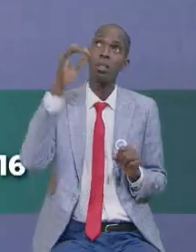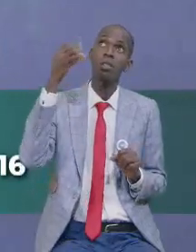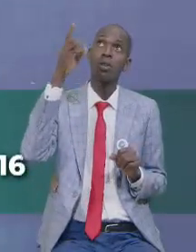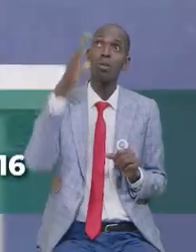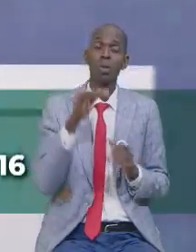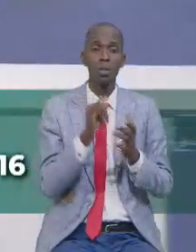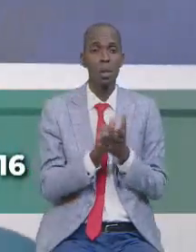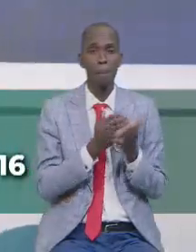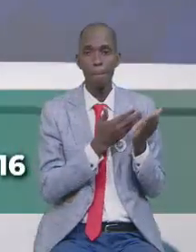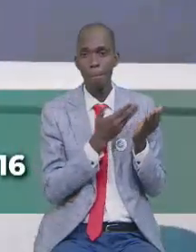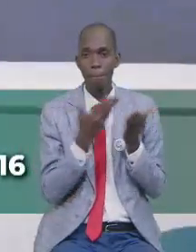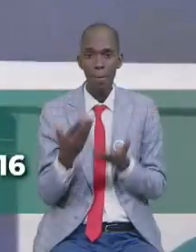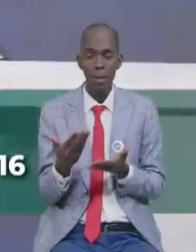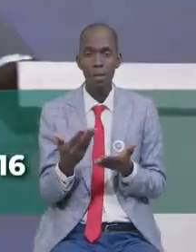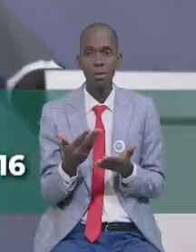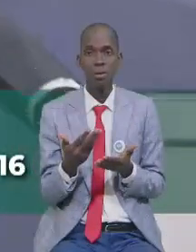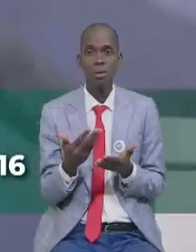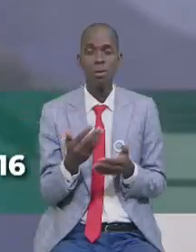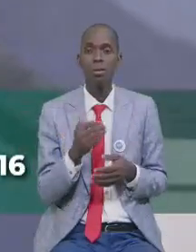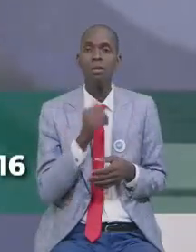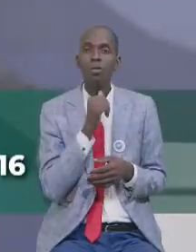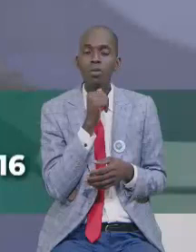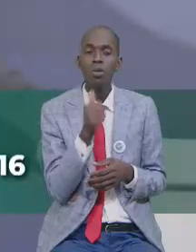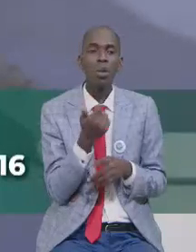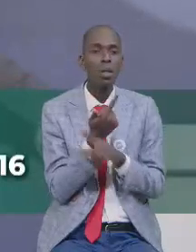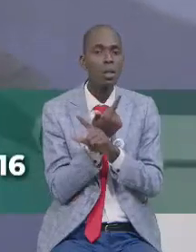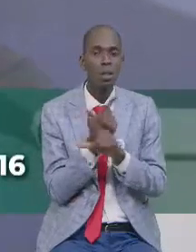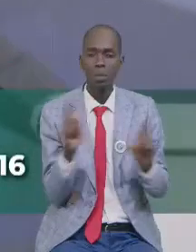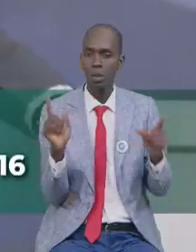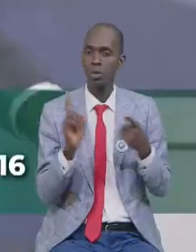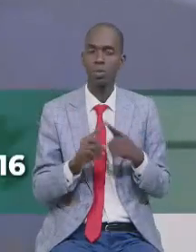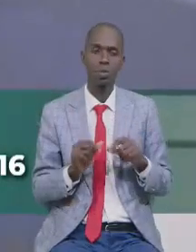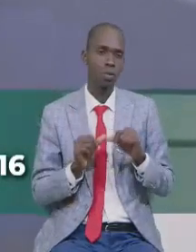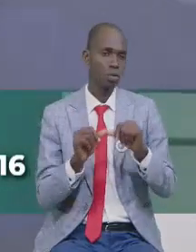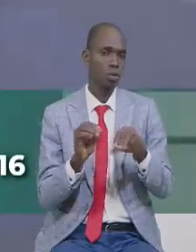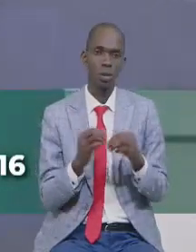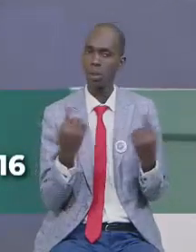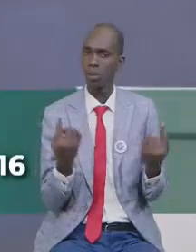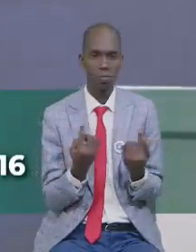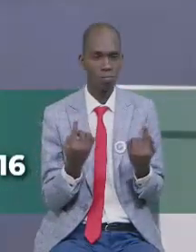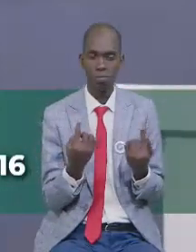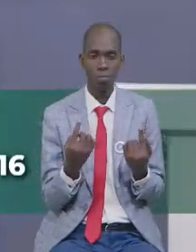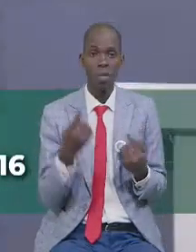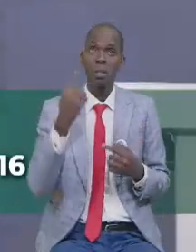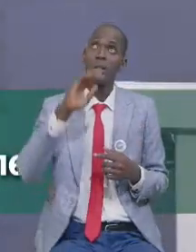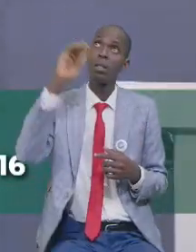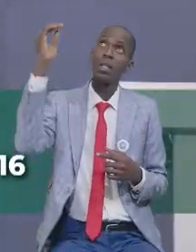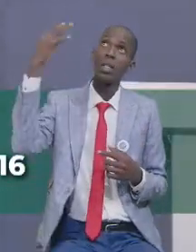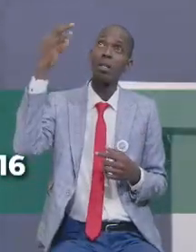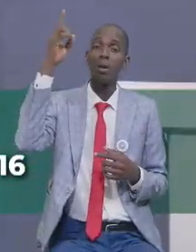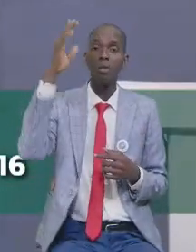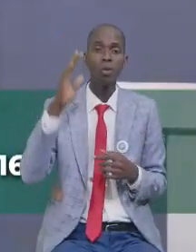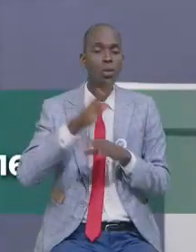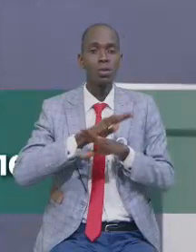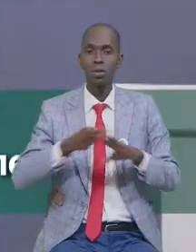bringeth not liberty to continue in sin. The grace of God does not